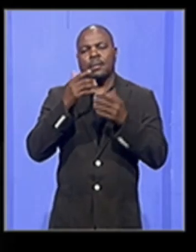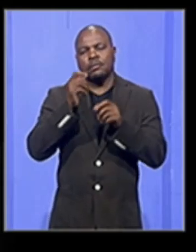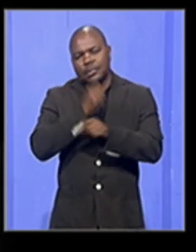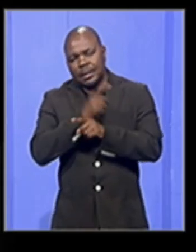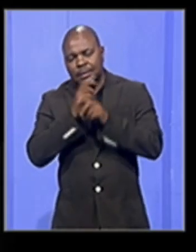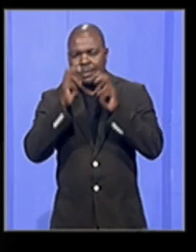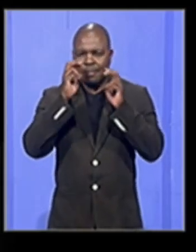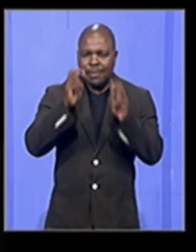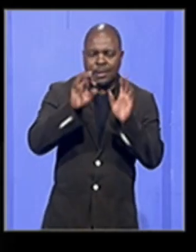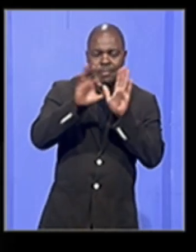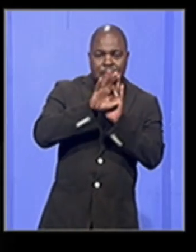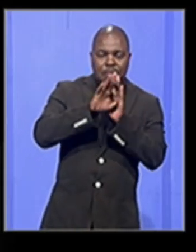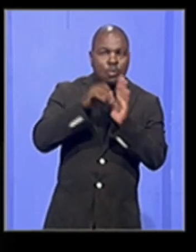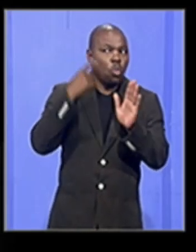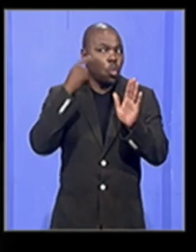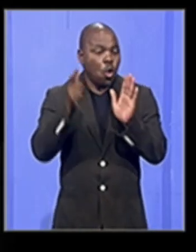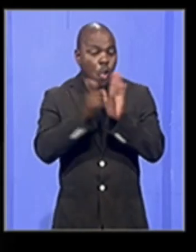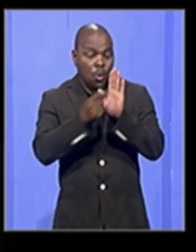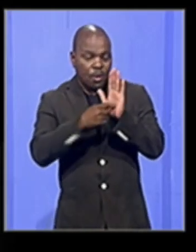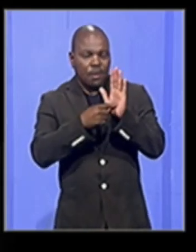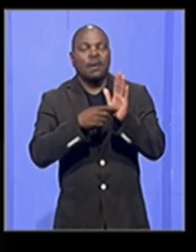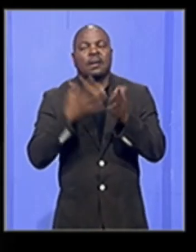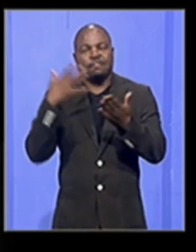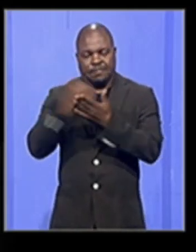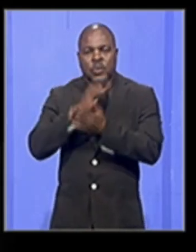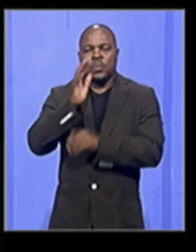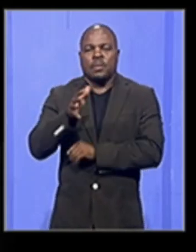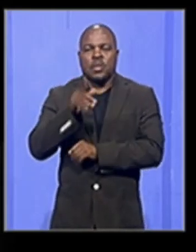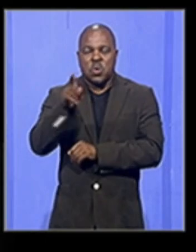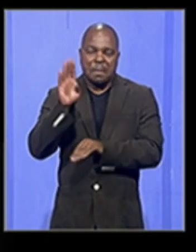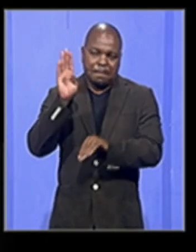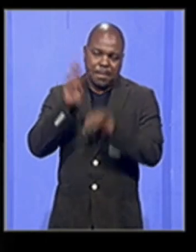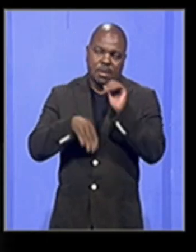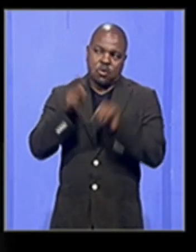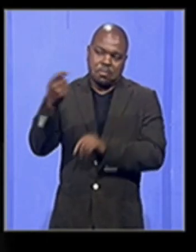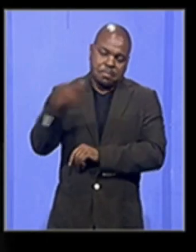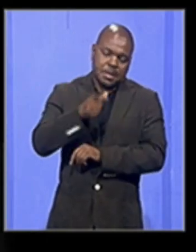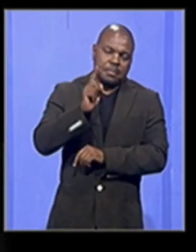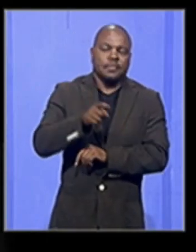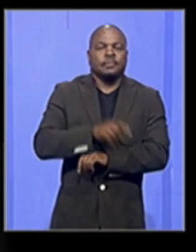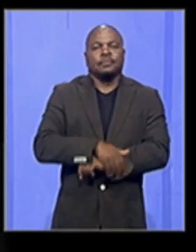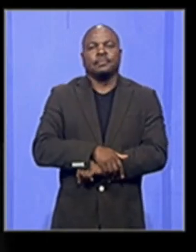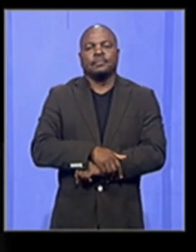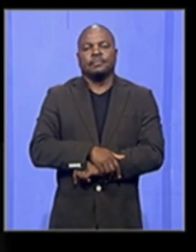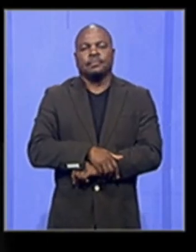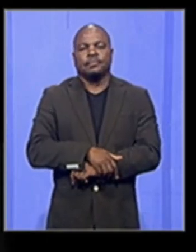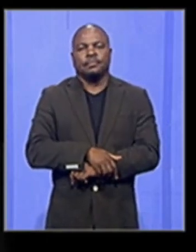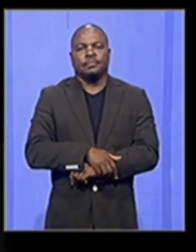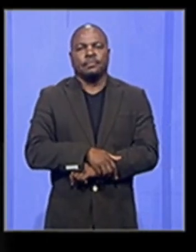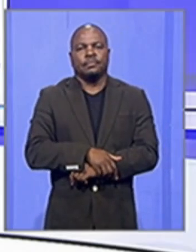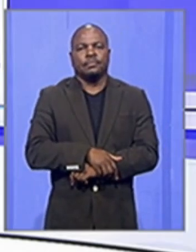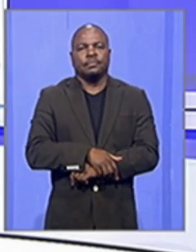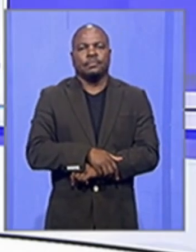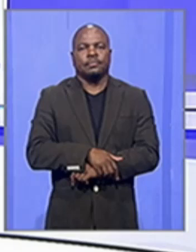their vehicles impounded, and there will be heavy costs to release those from the pounds.